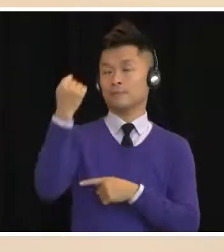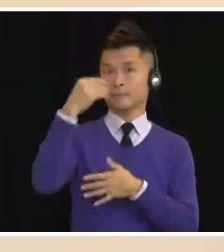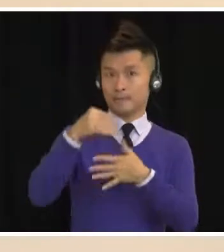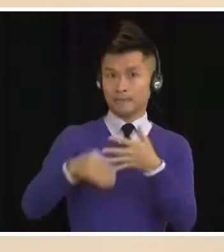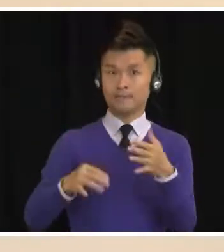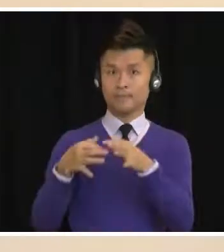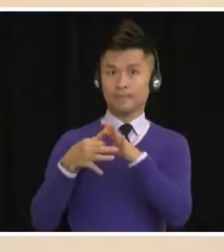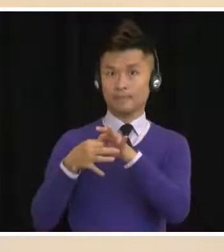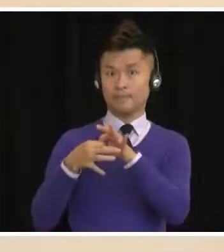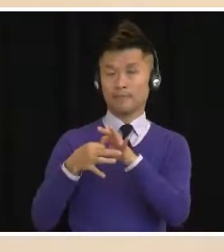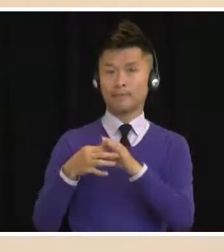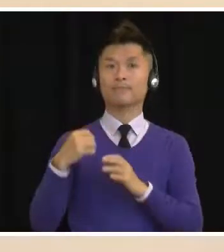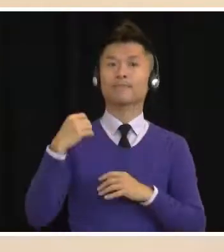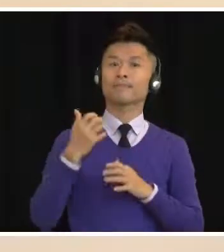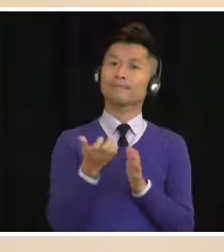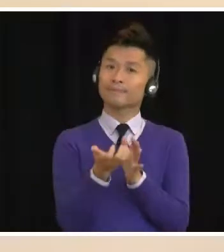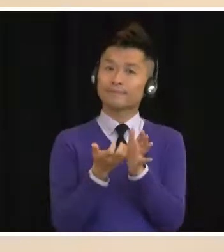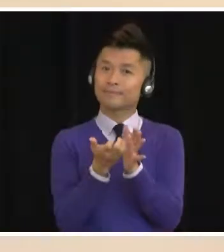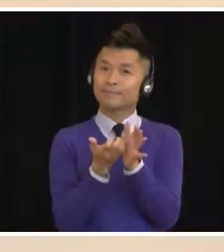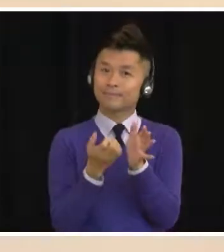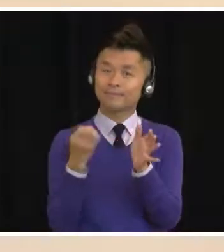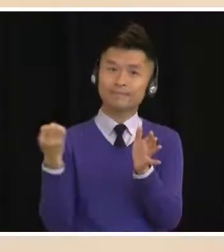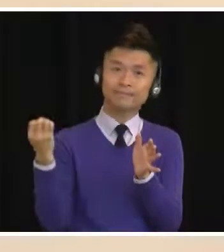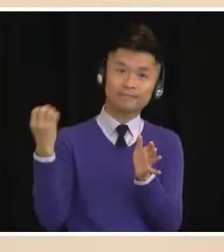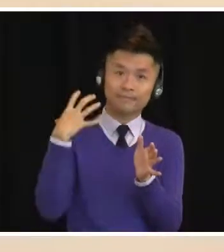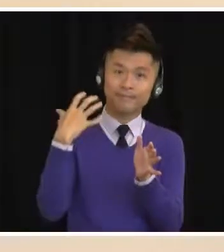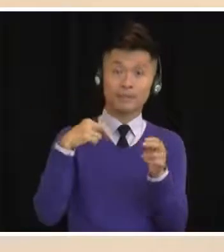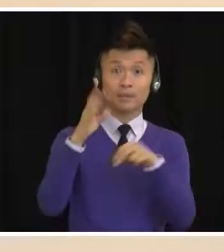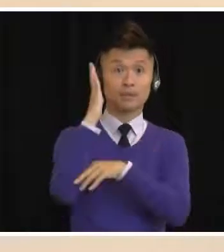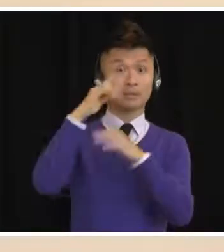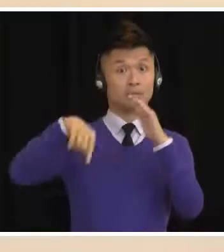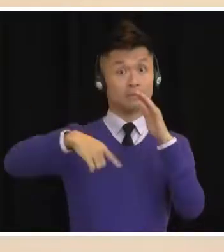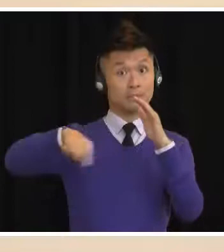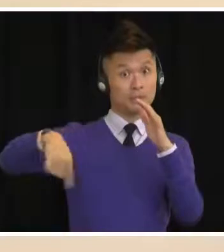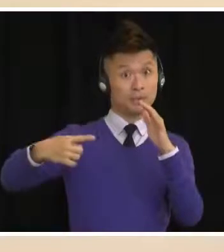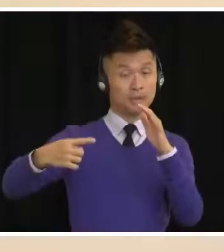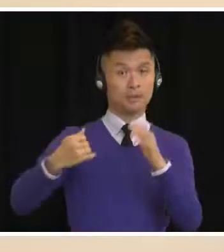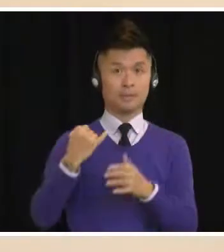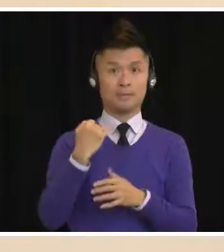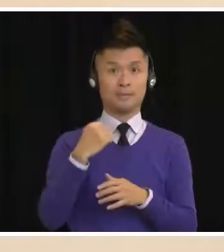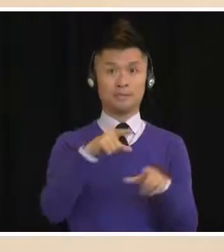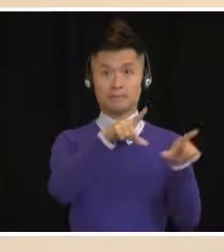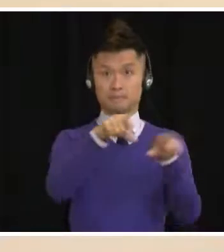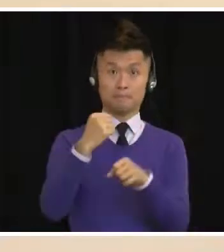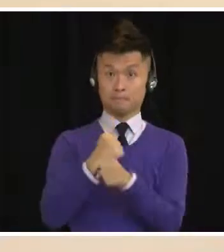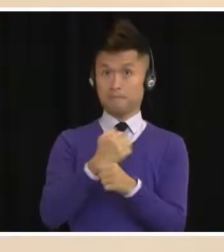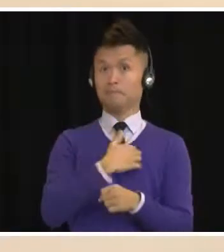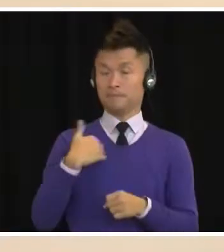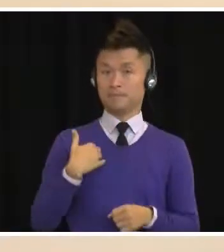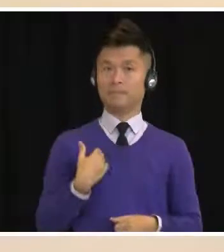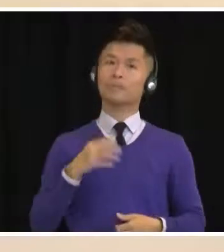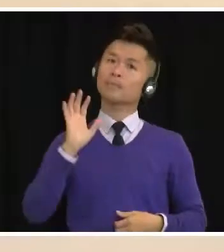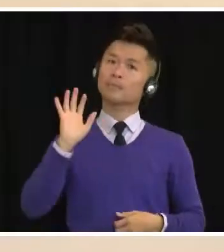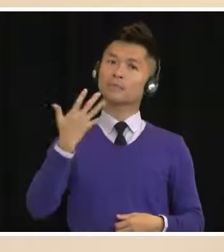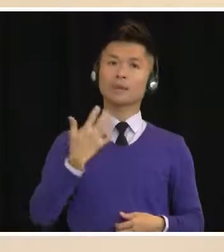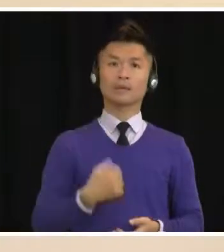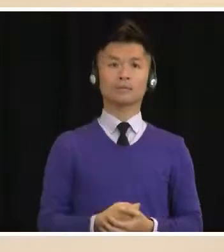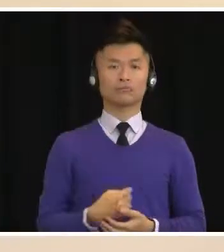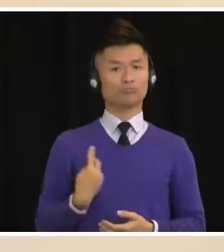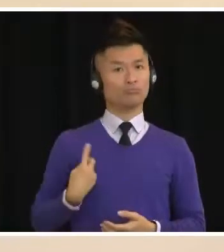executive yuan fulfills that function, but we think children should have access to both an